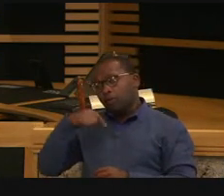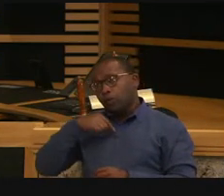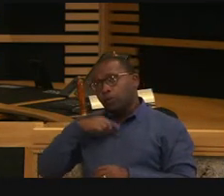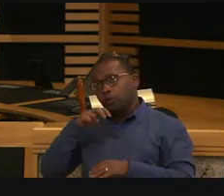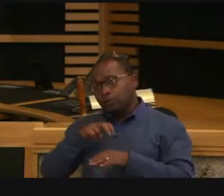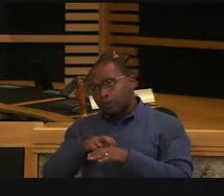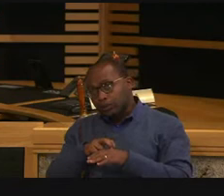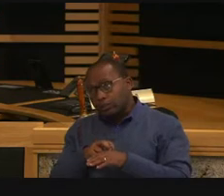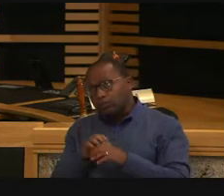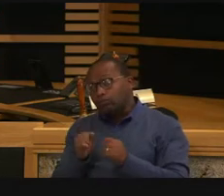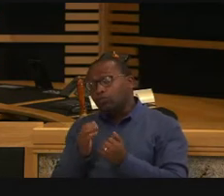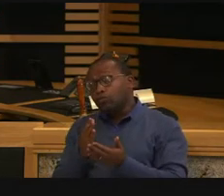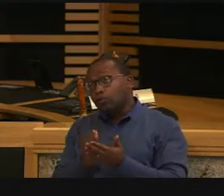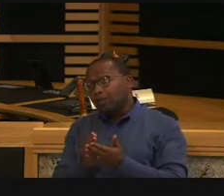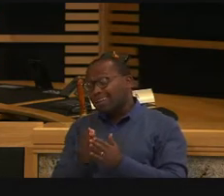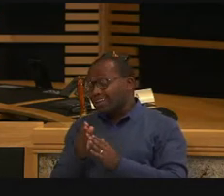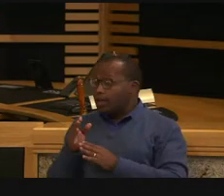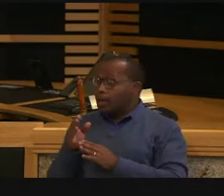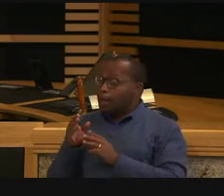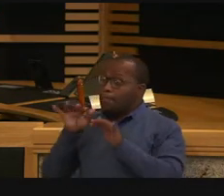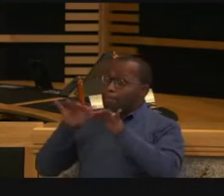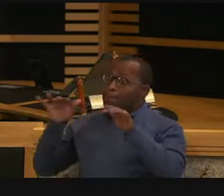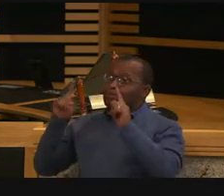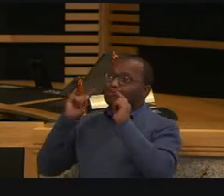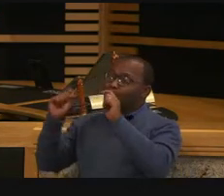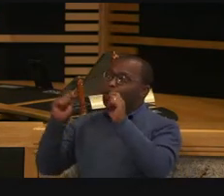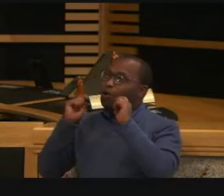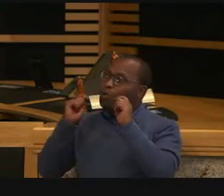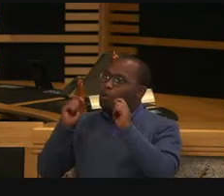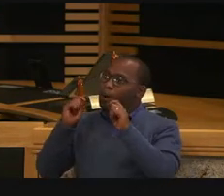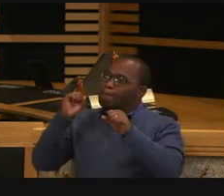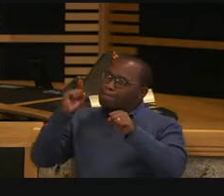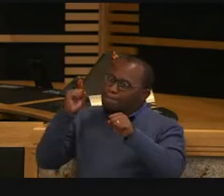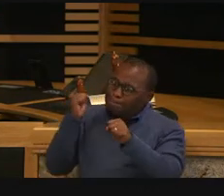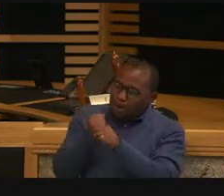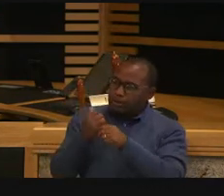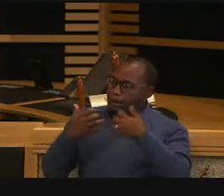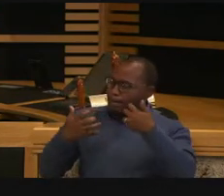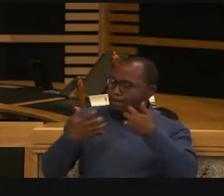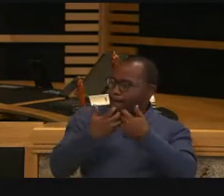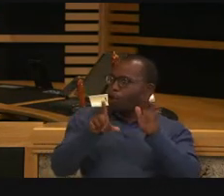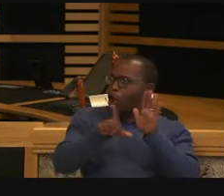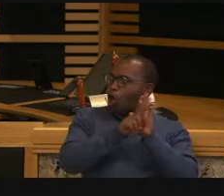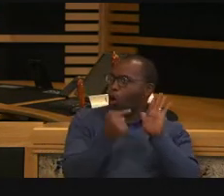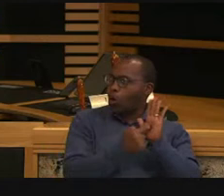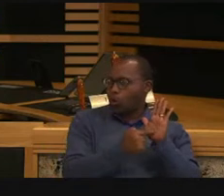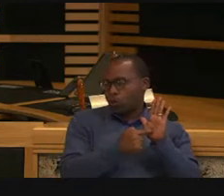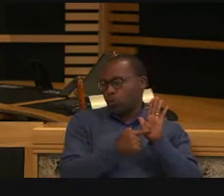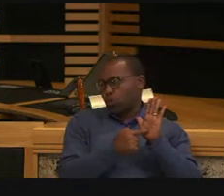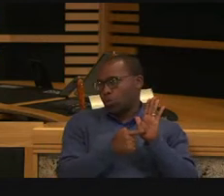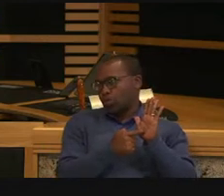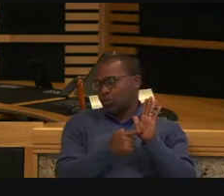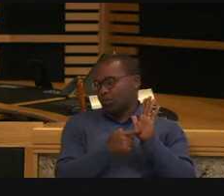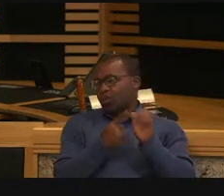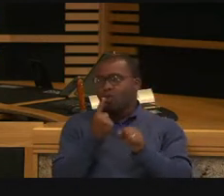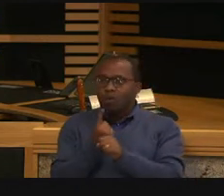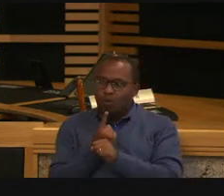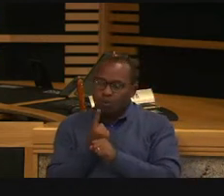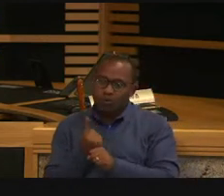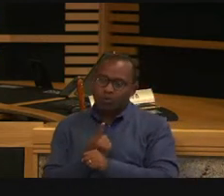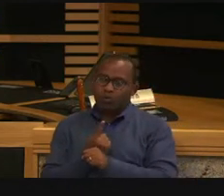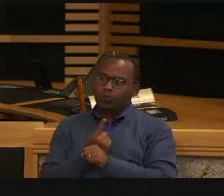the letter of the operational licenses and the law. Law enforcement officers must have